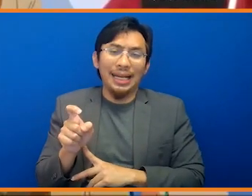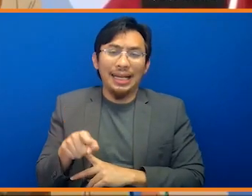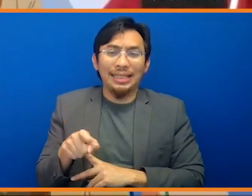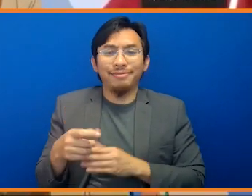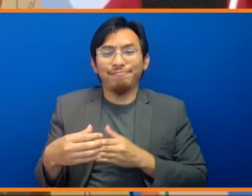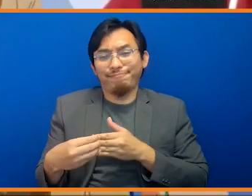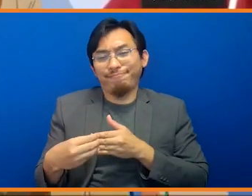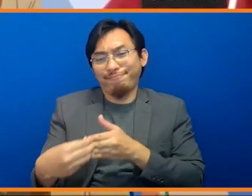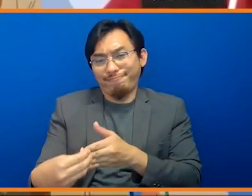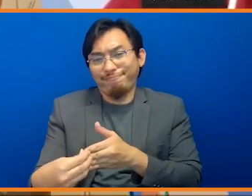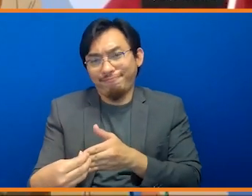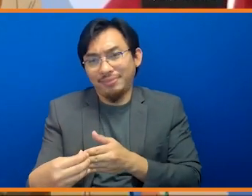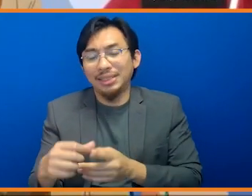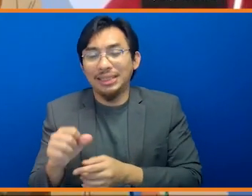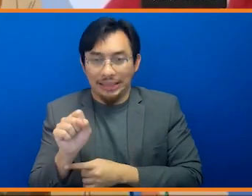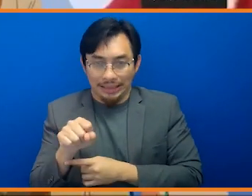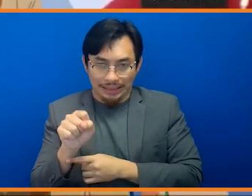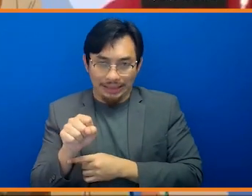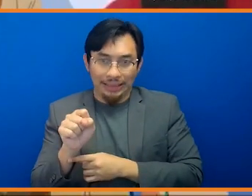guiding by the guide.